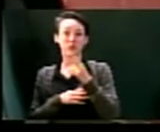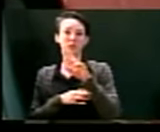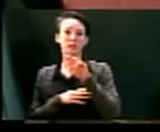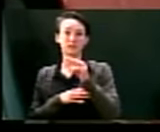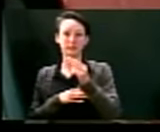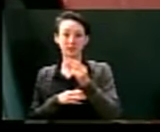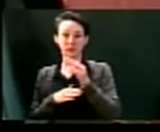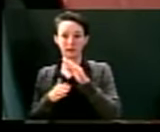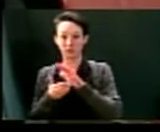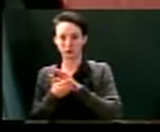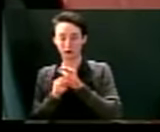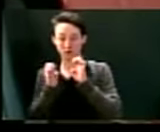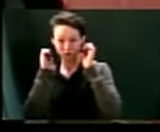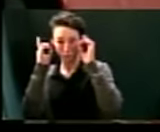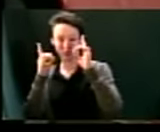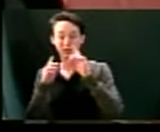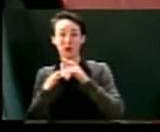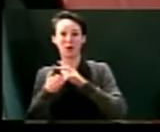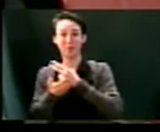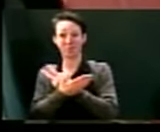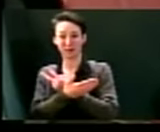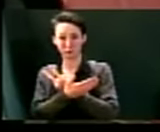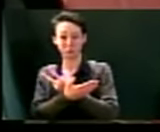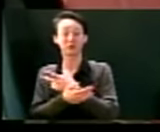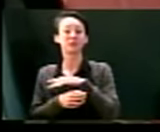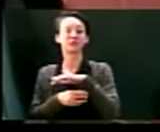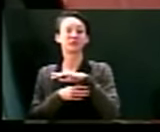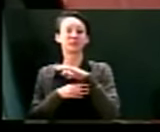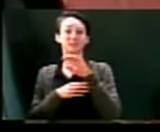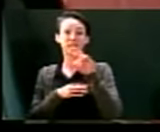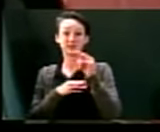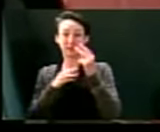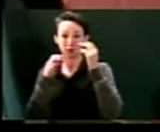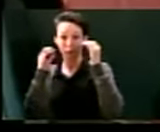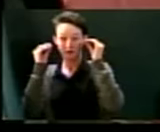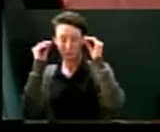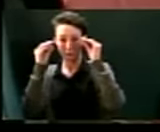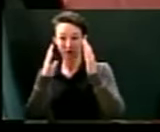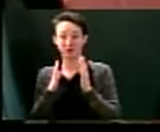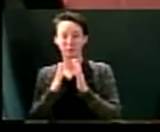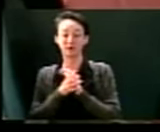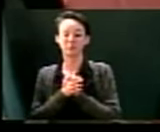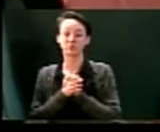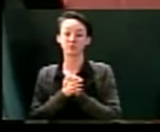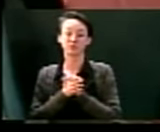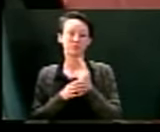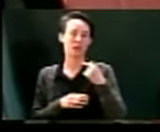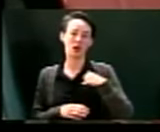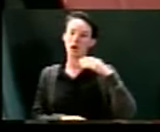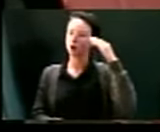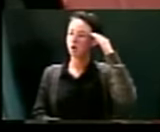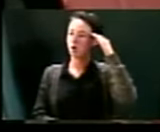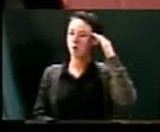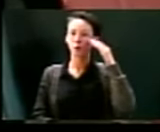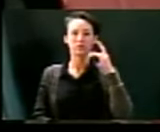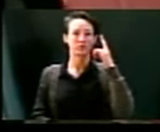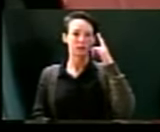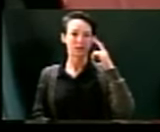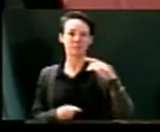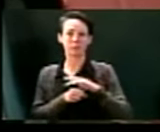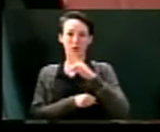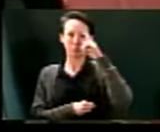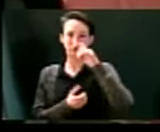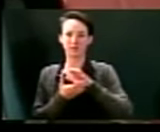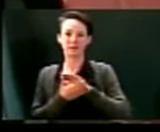in secondary education. Finally, I know that and believe fully that the state of Tennessee,